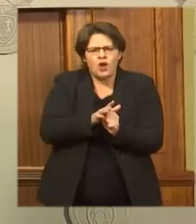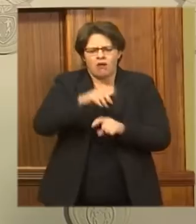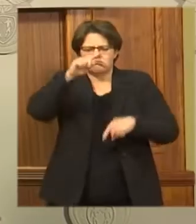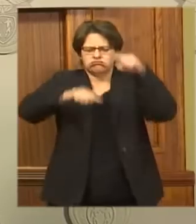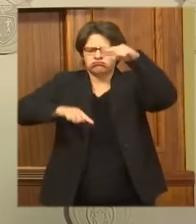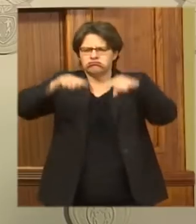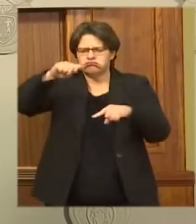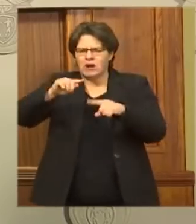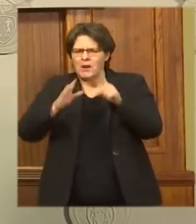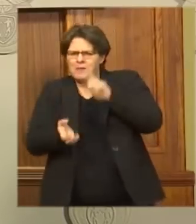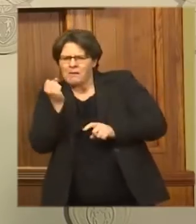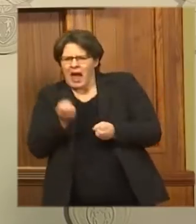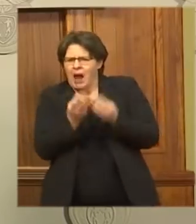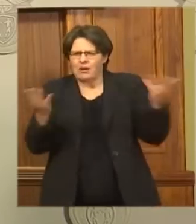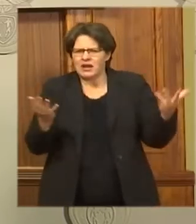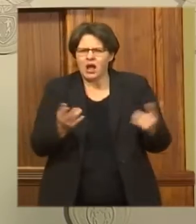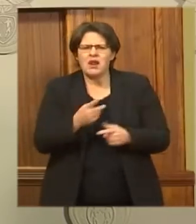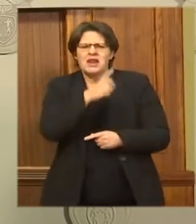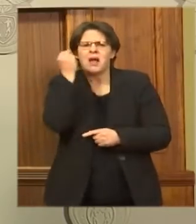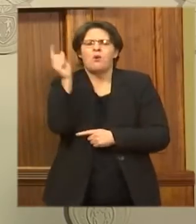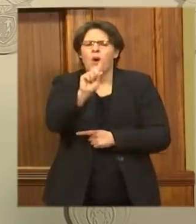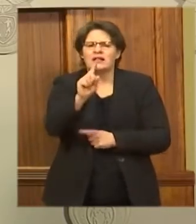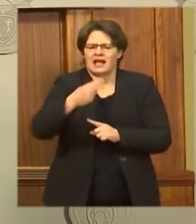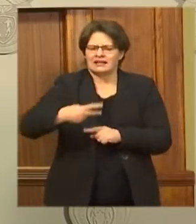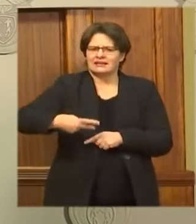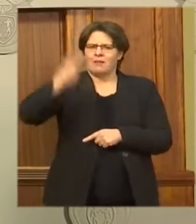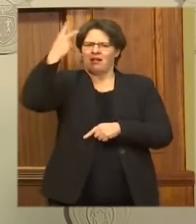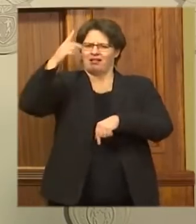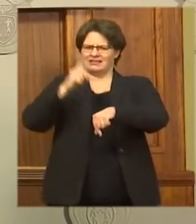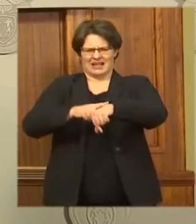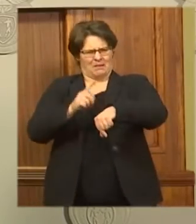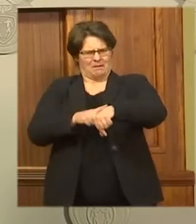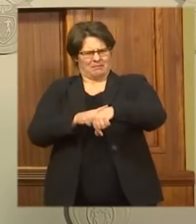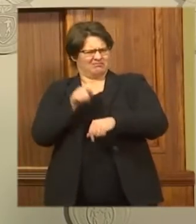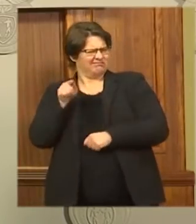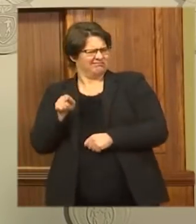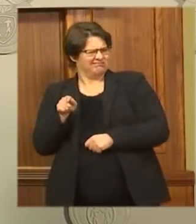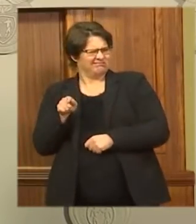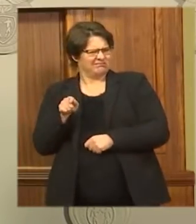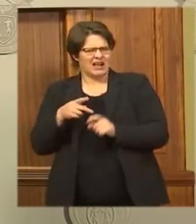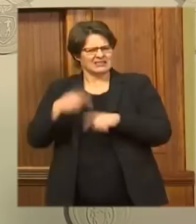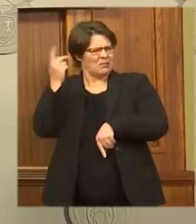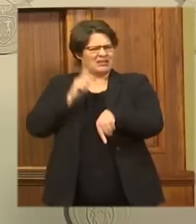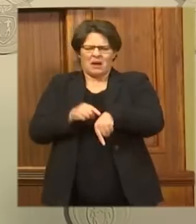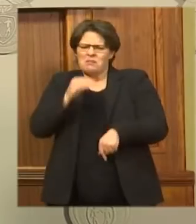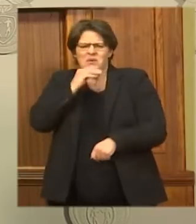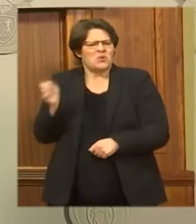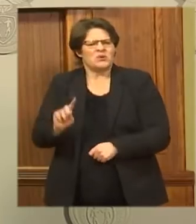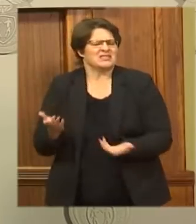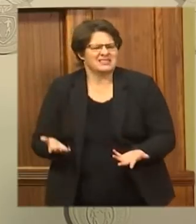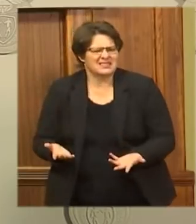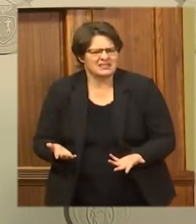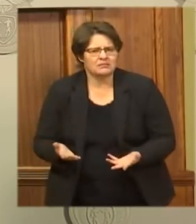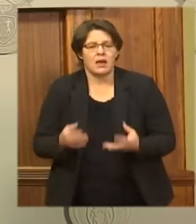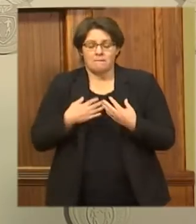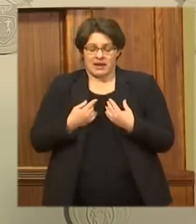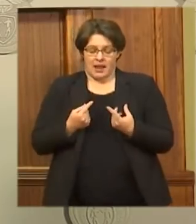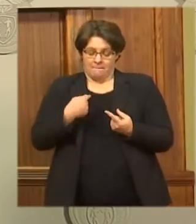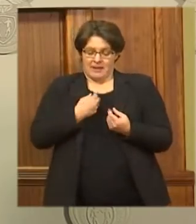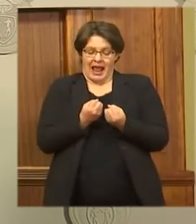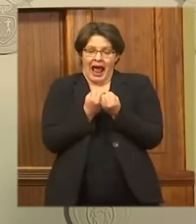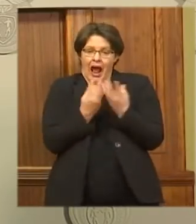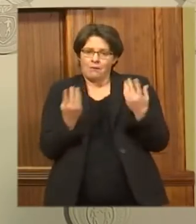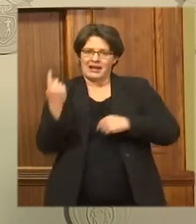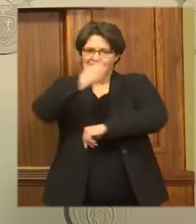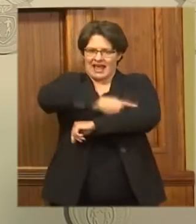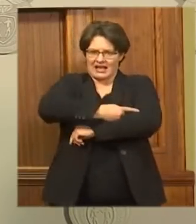is what is called doubling time. This is the number of days